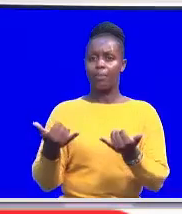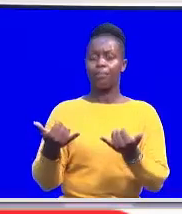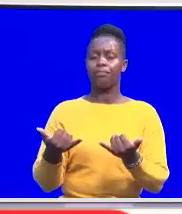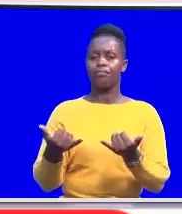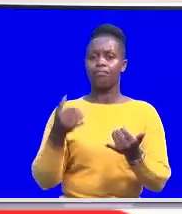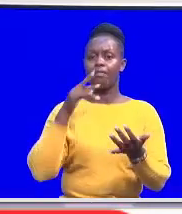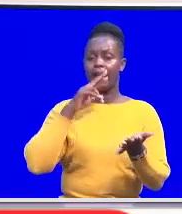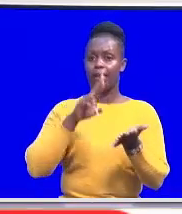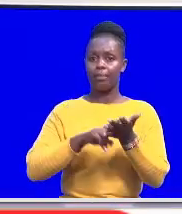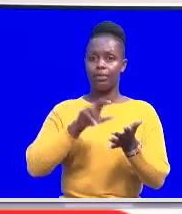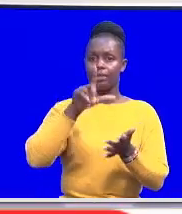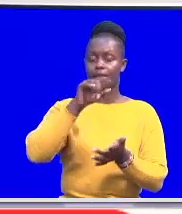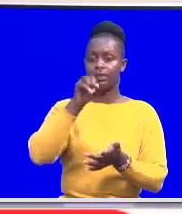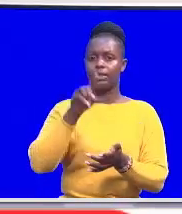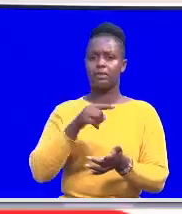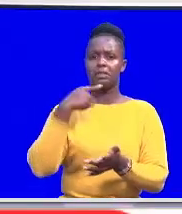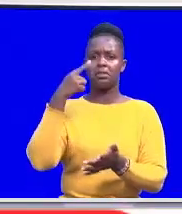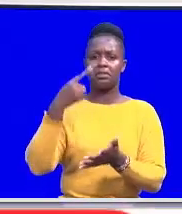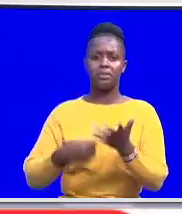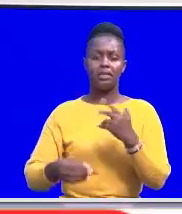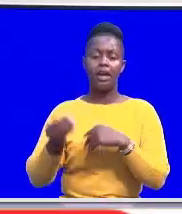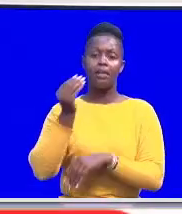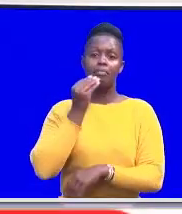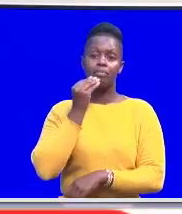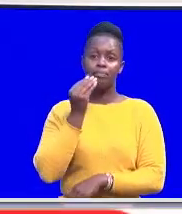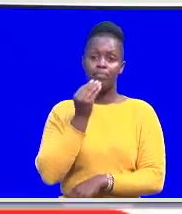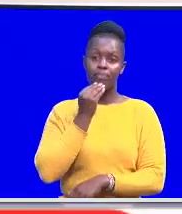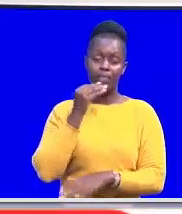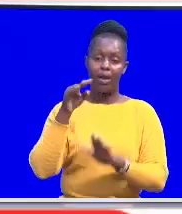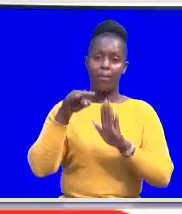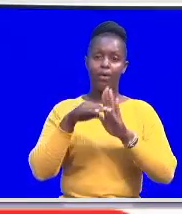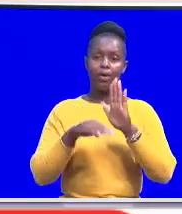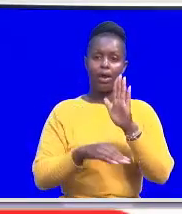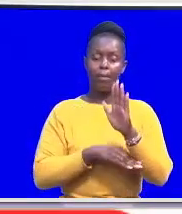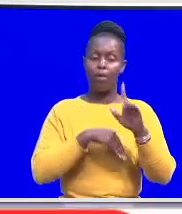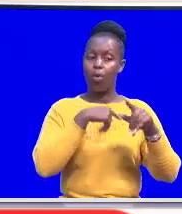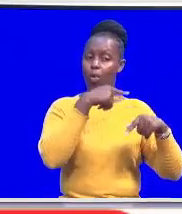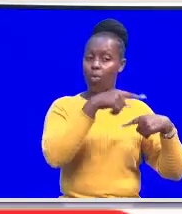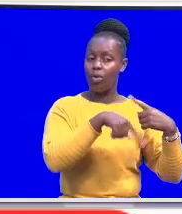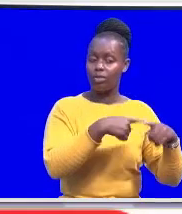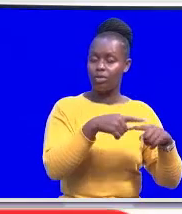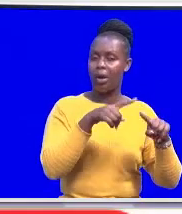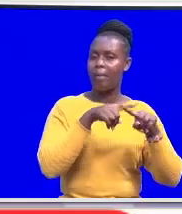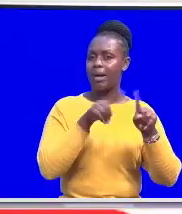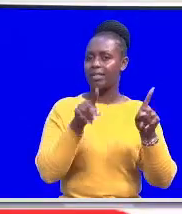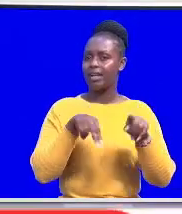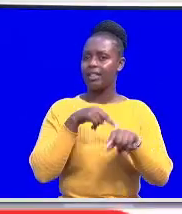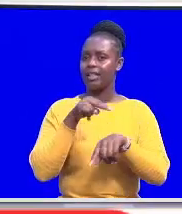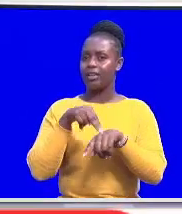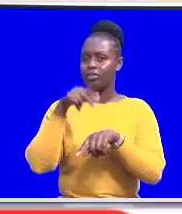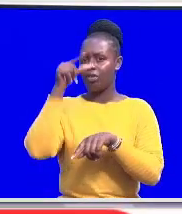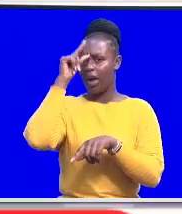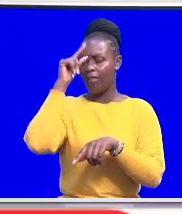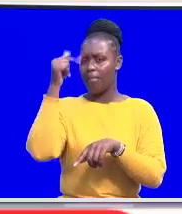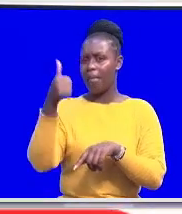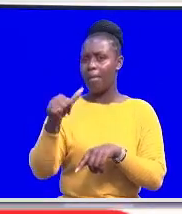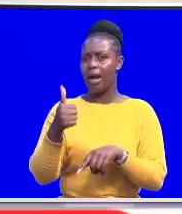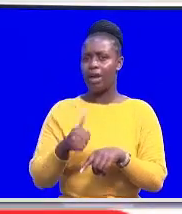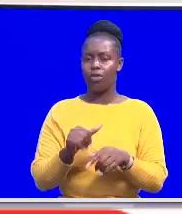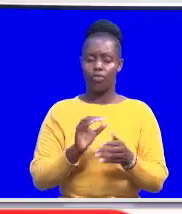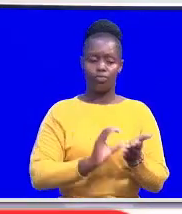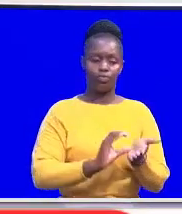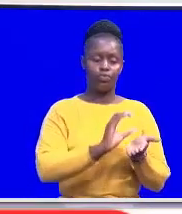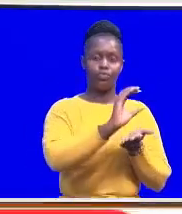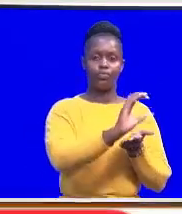reports, the Dishi Na County school program in Nairobi is still underway, although the national government is yet to offer financial support to